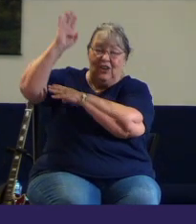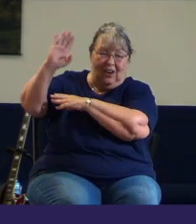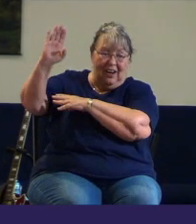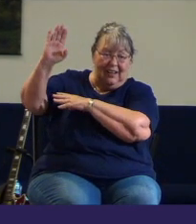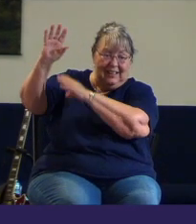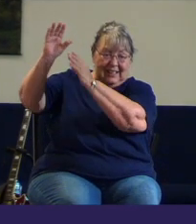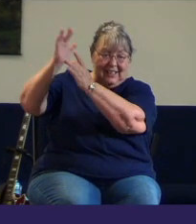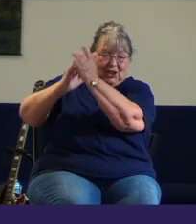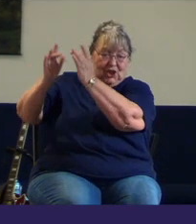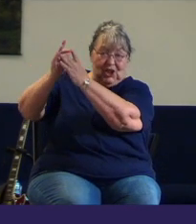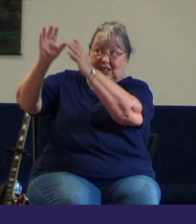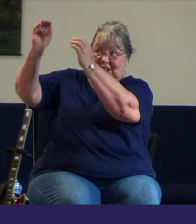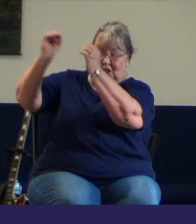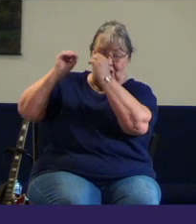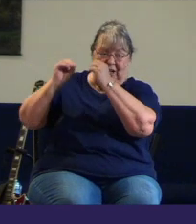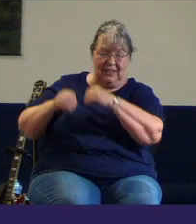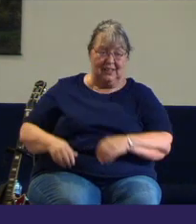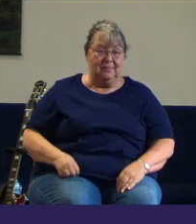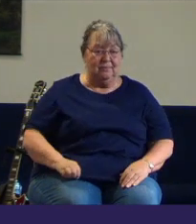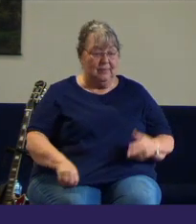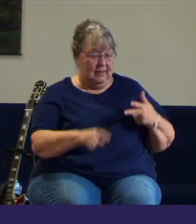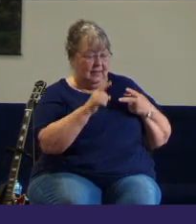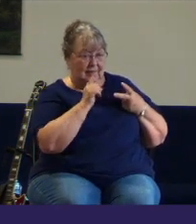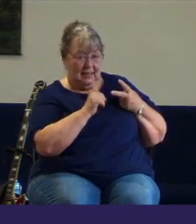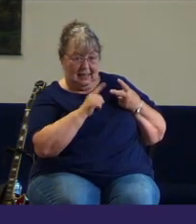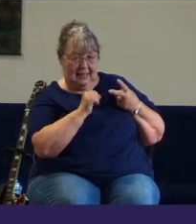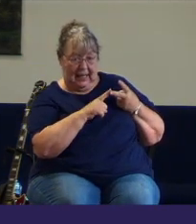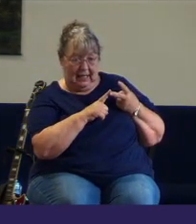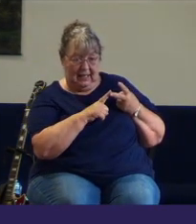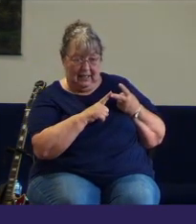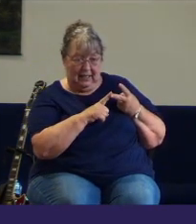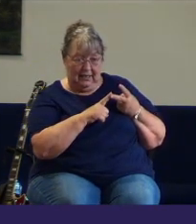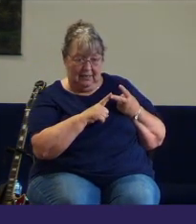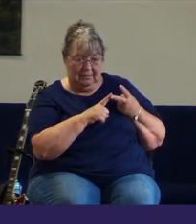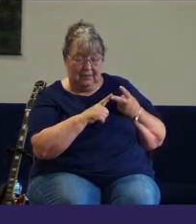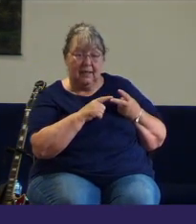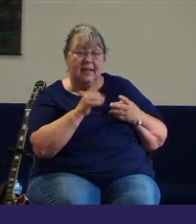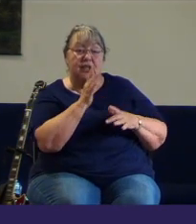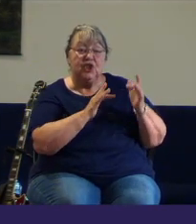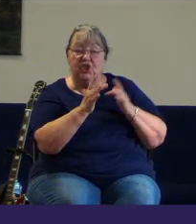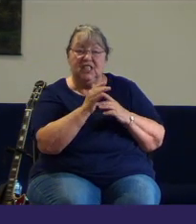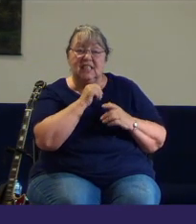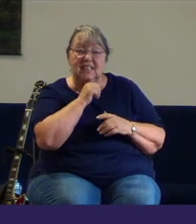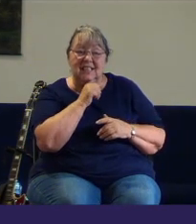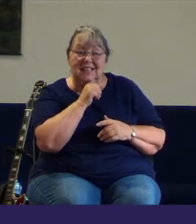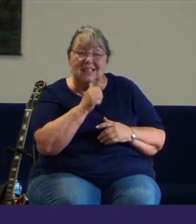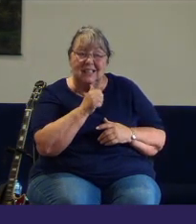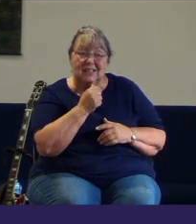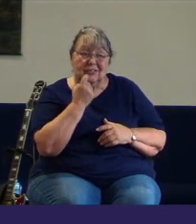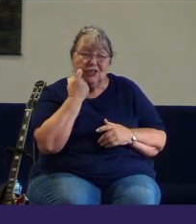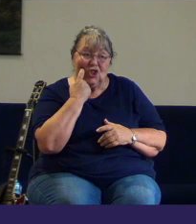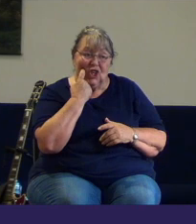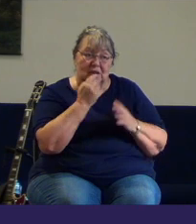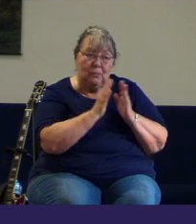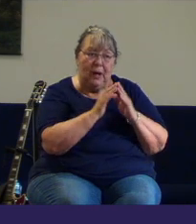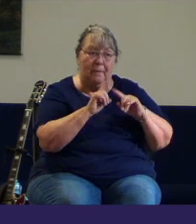that. Secondly, I want you to notice that he didn't just pray, but he also preached.